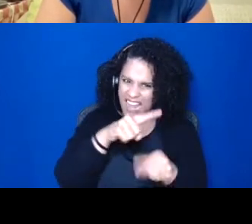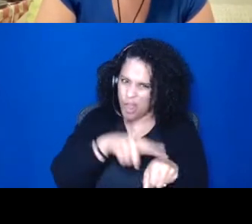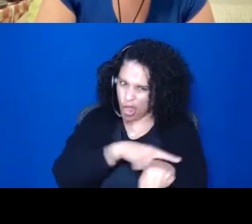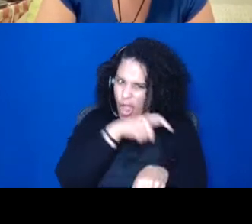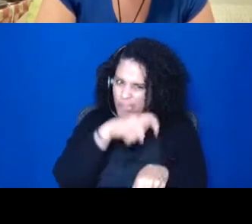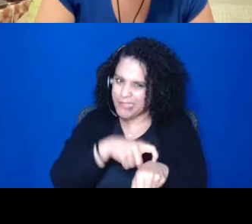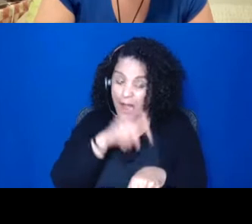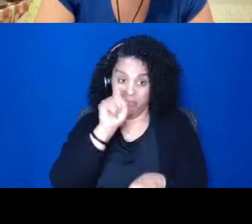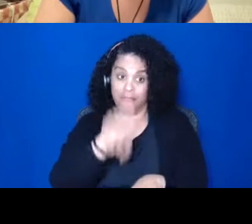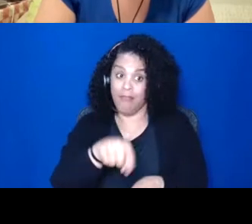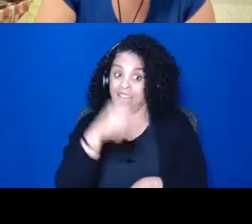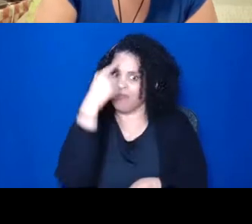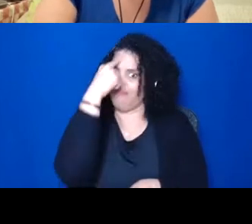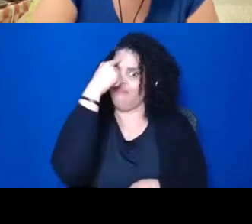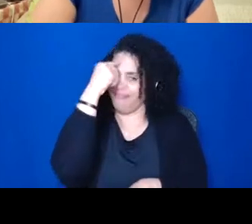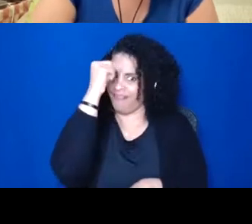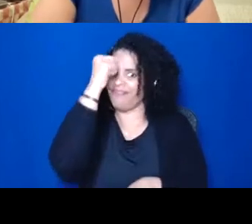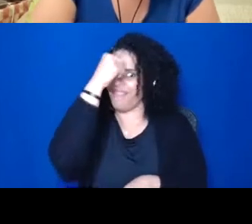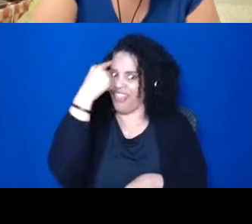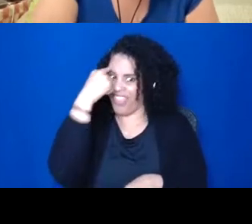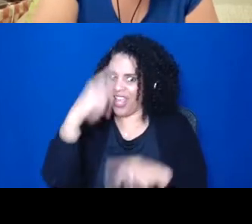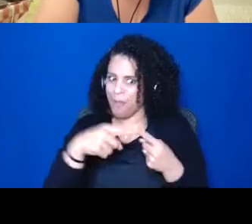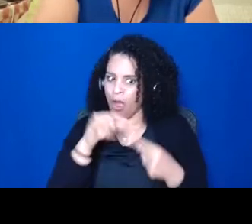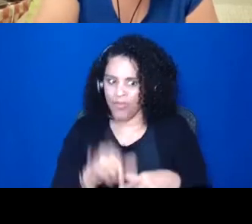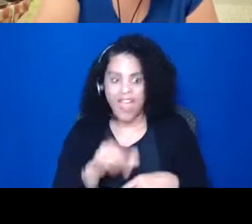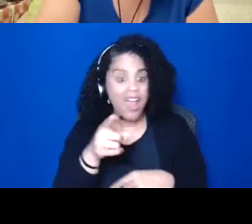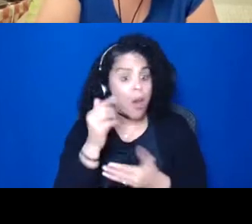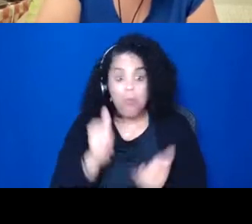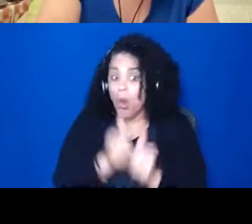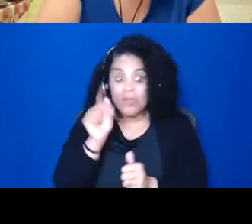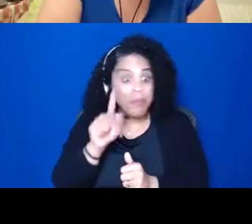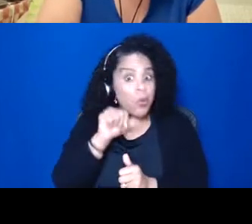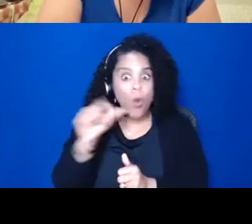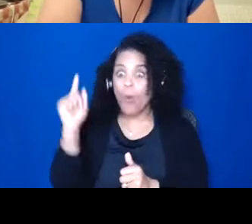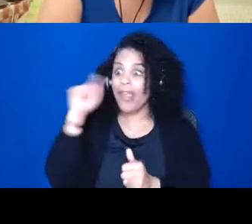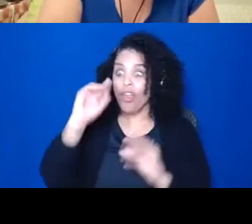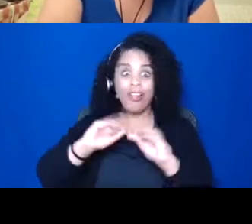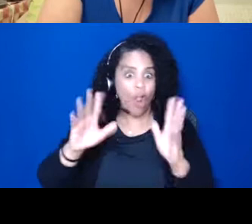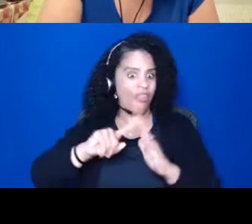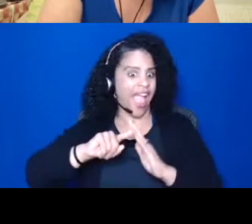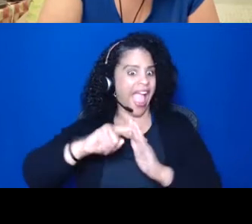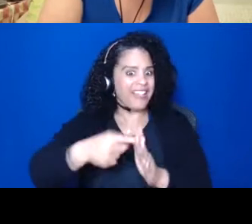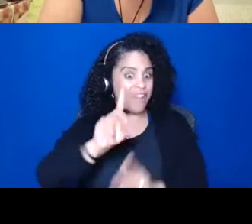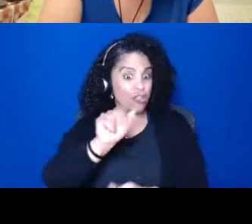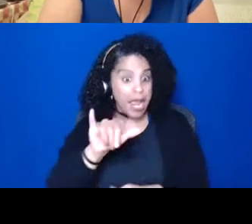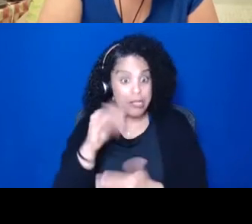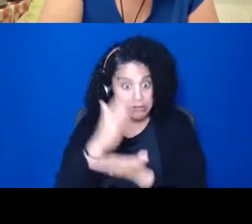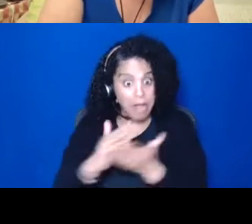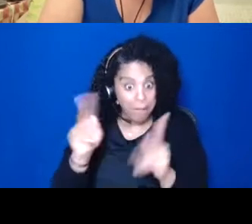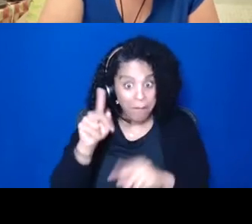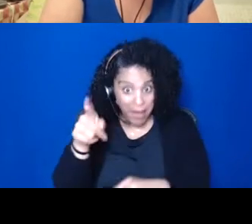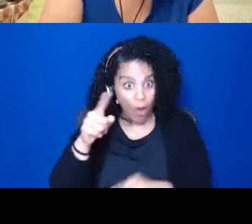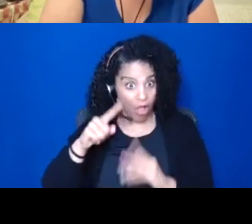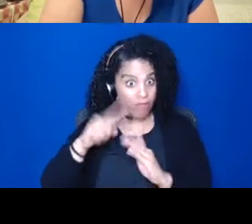keep in mind. Most people do not hear clearly on their activation day. I have activated people who have told me that